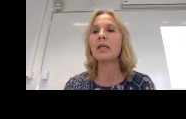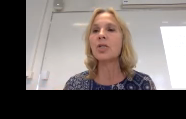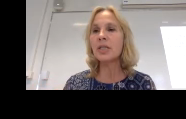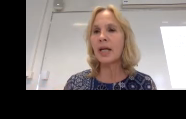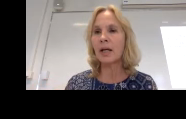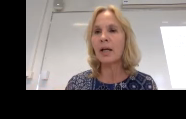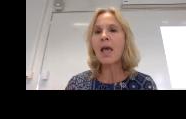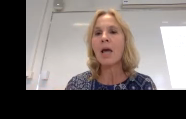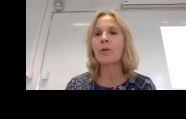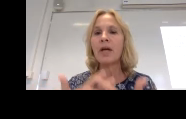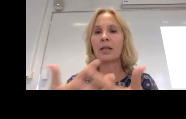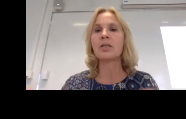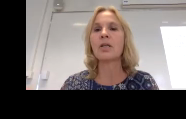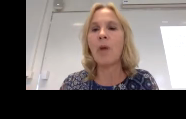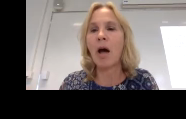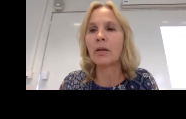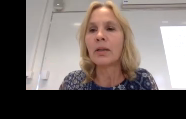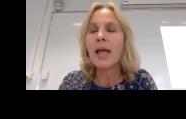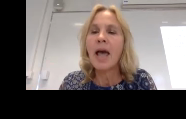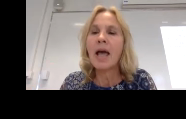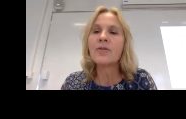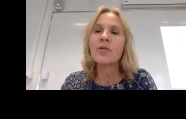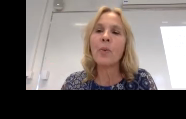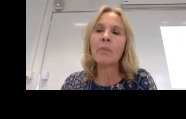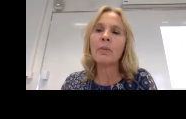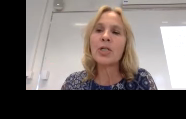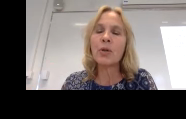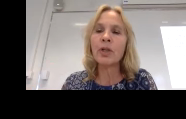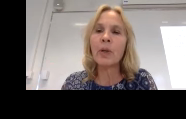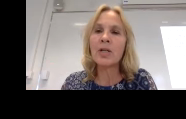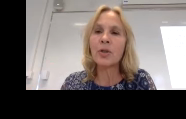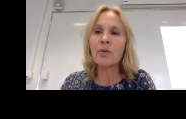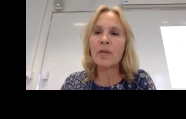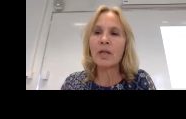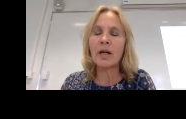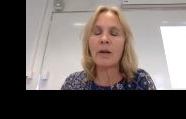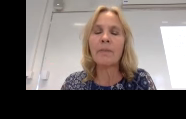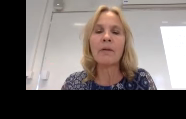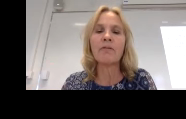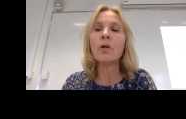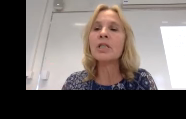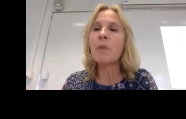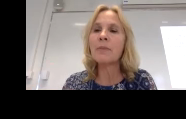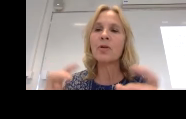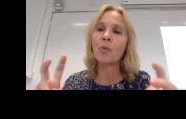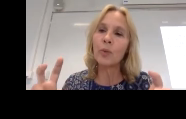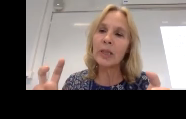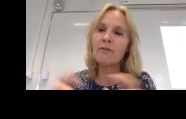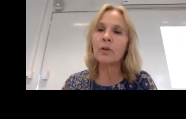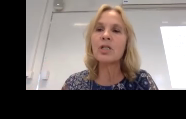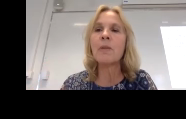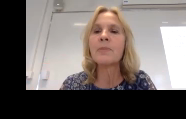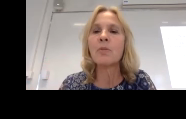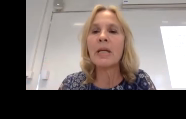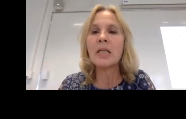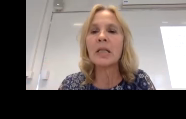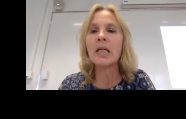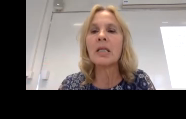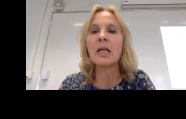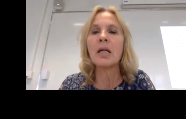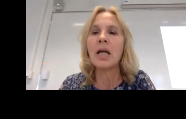trial EEG data and put that into the model. And so what I'm going to be showing you when I show you the voltage maps, they're not really voltage maps.